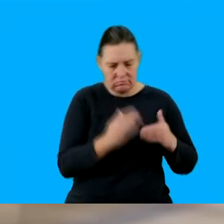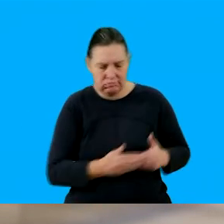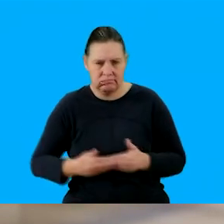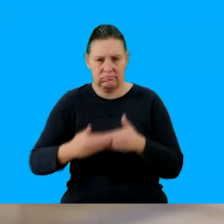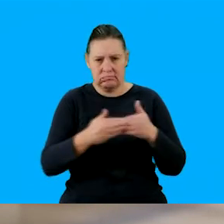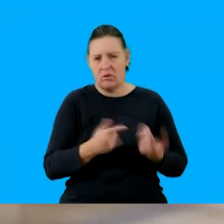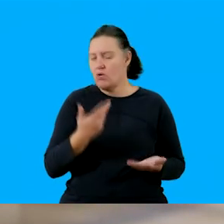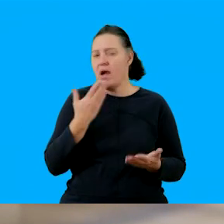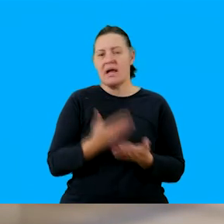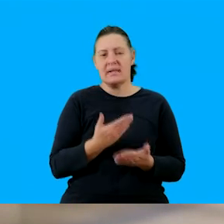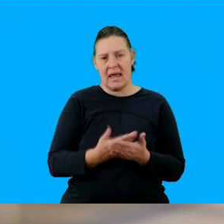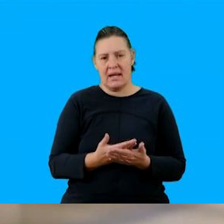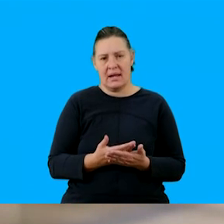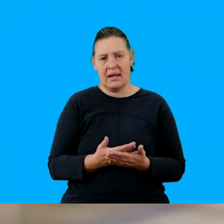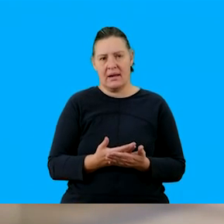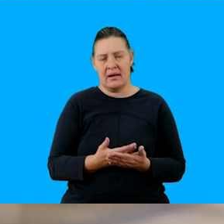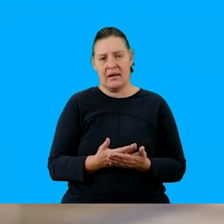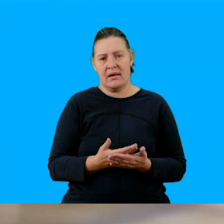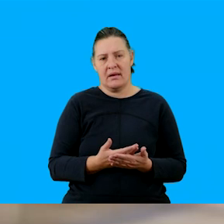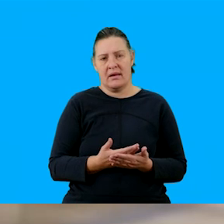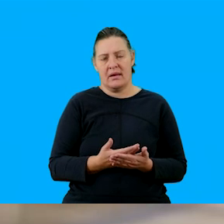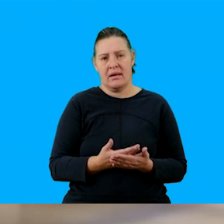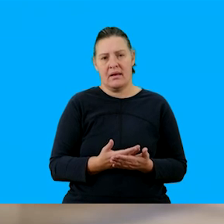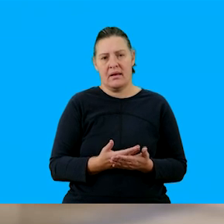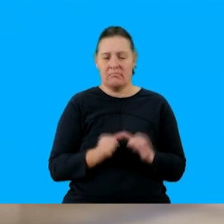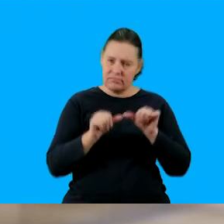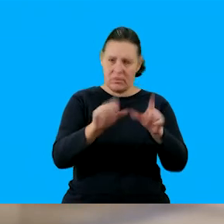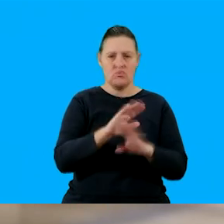resources so that the natural resources cannot